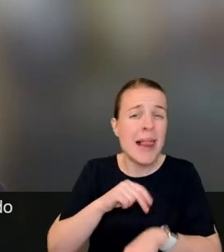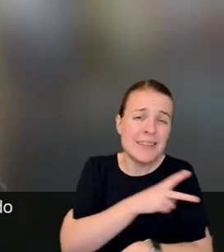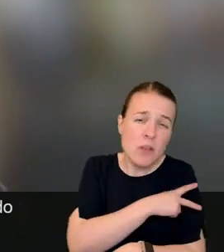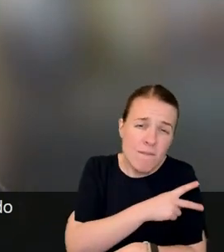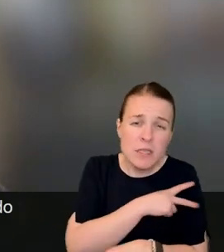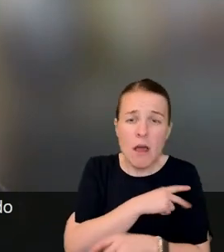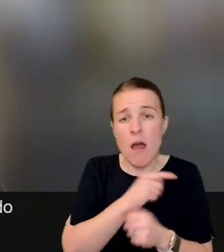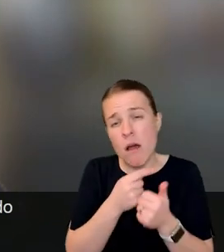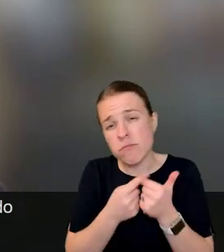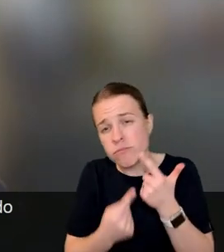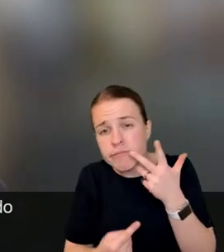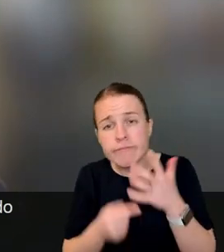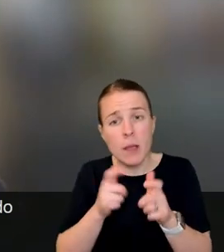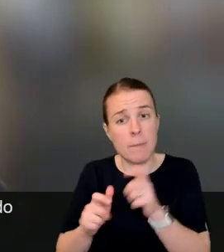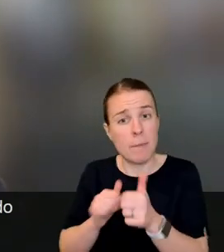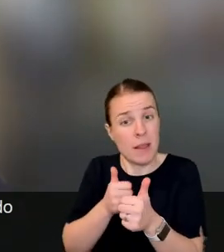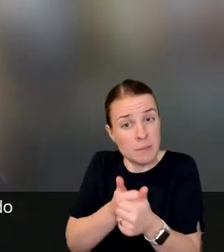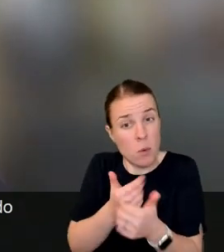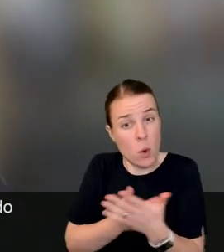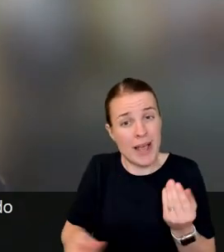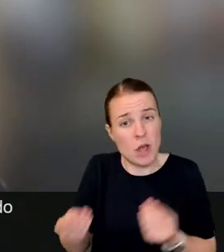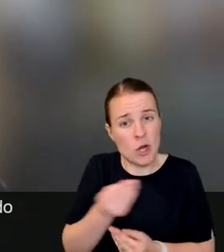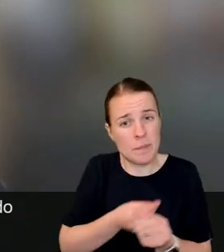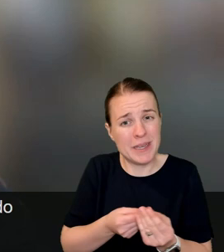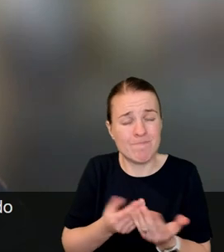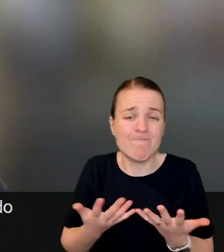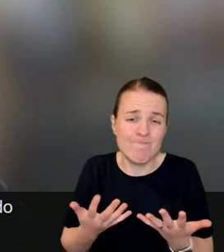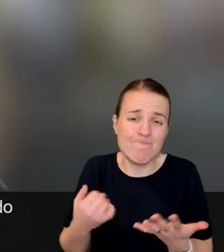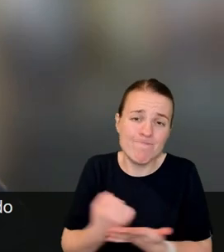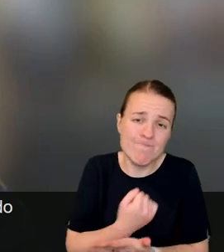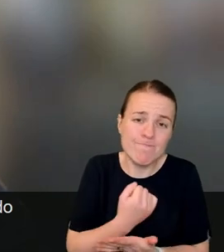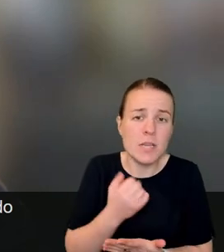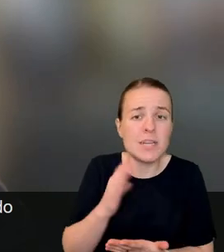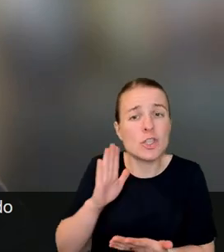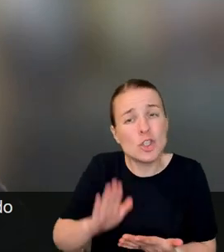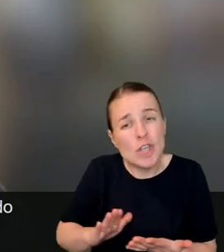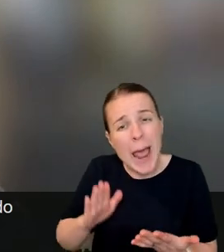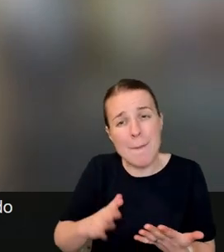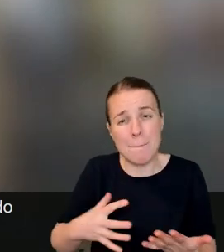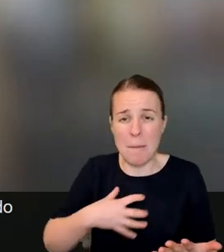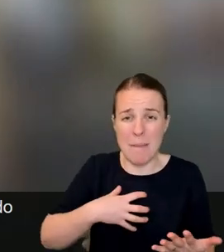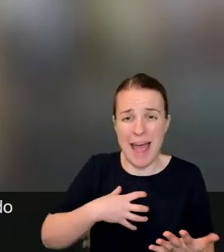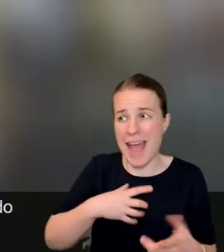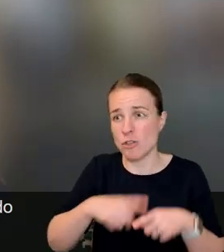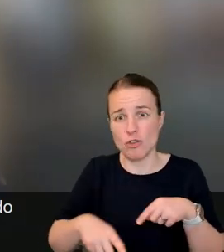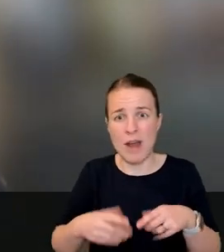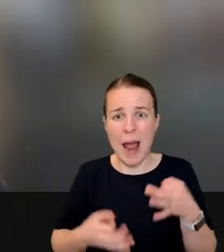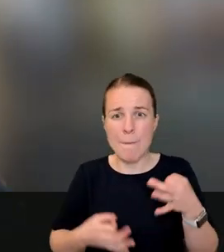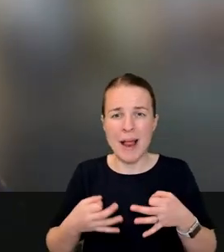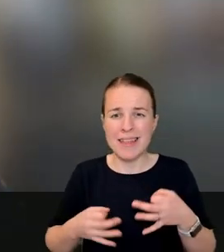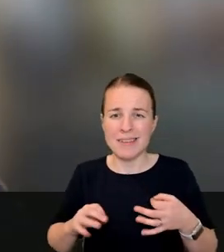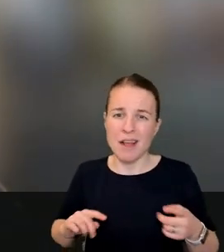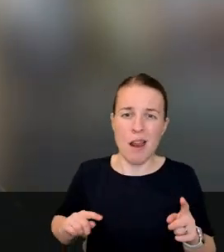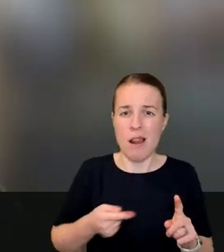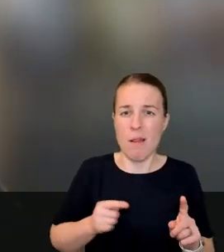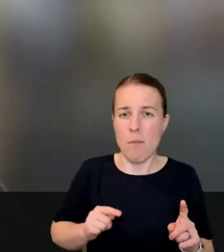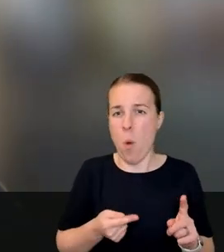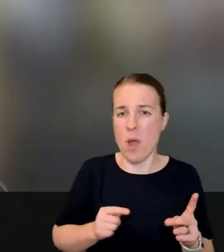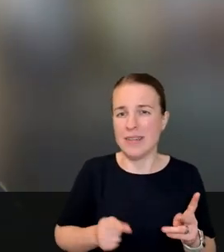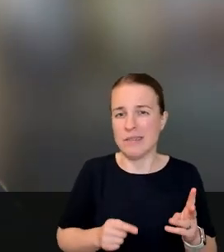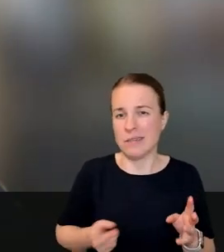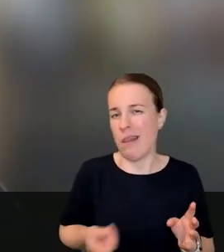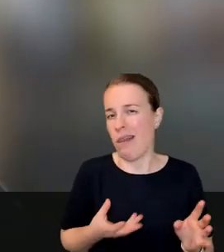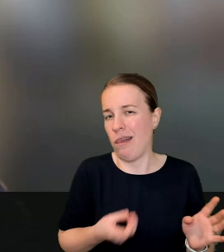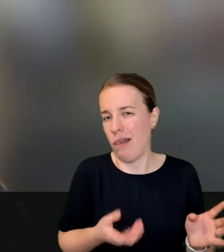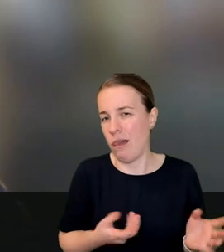support our economy. It's a shame the mayor takes the approach he does, trying to score political points. My feeling is that if he were really serious about small